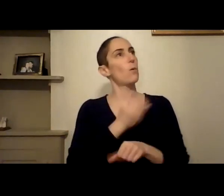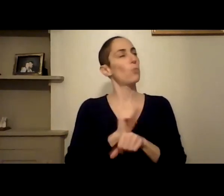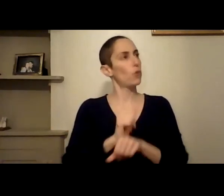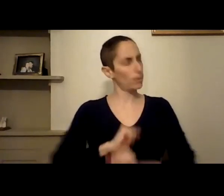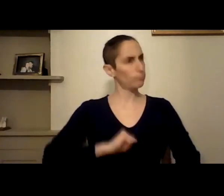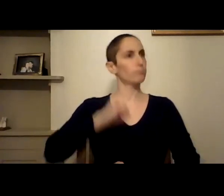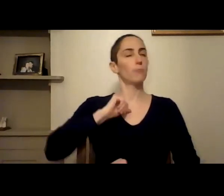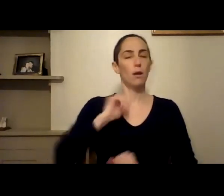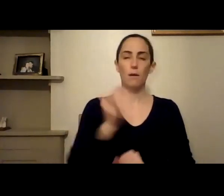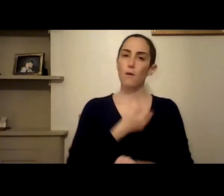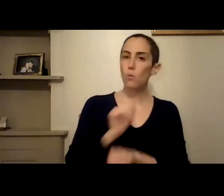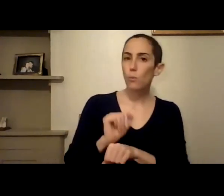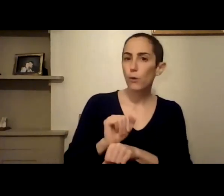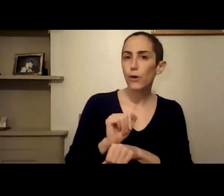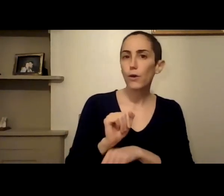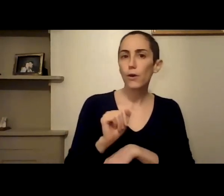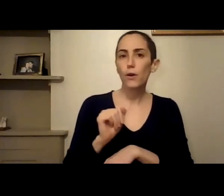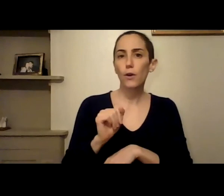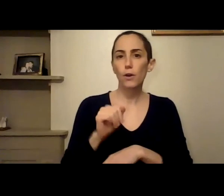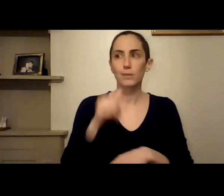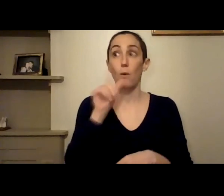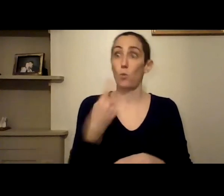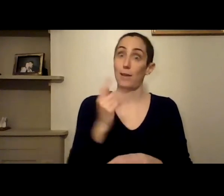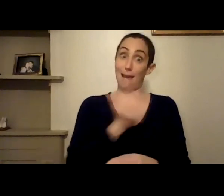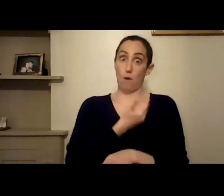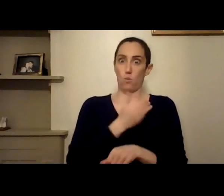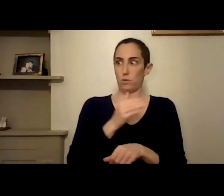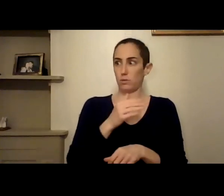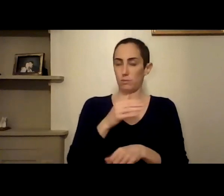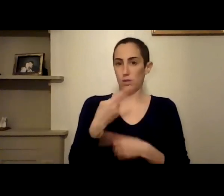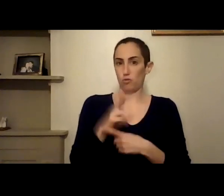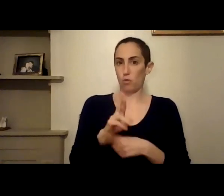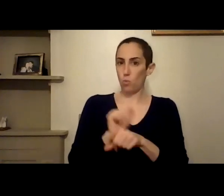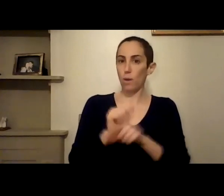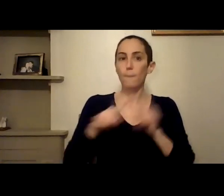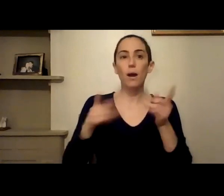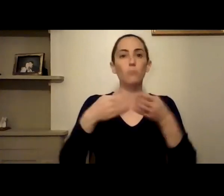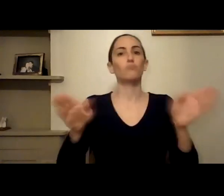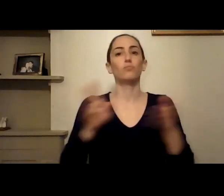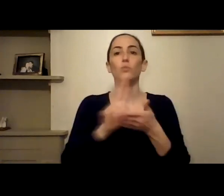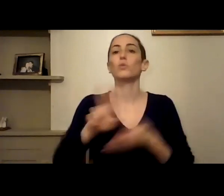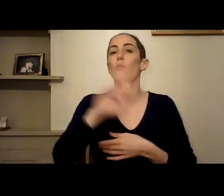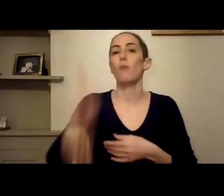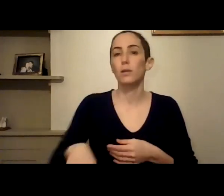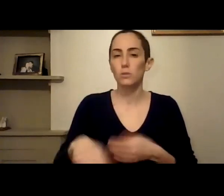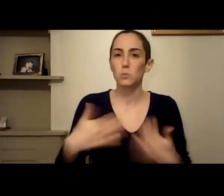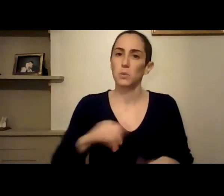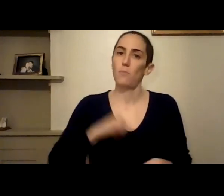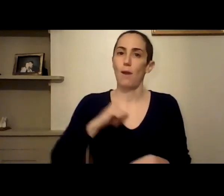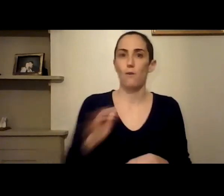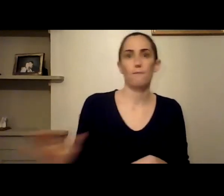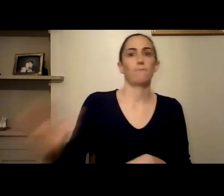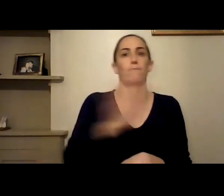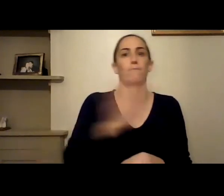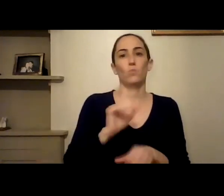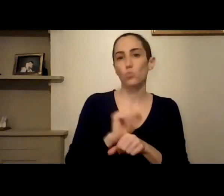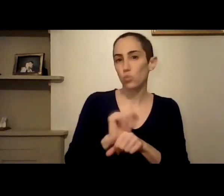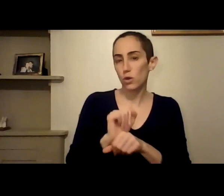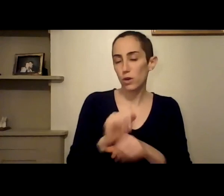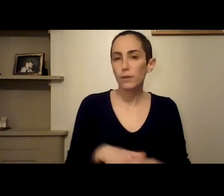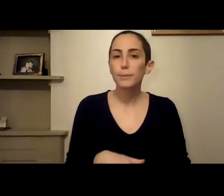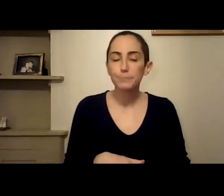today, and also to understand better where we stand as an organization from a finance perspective. So happy